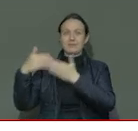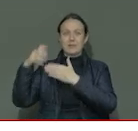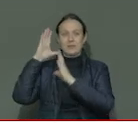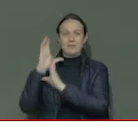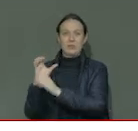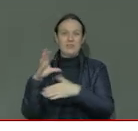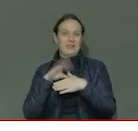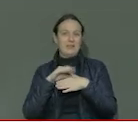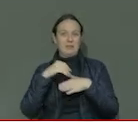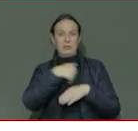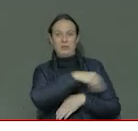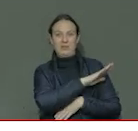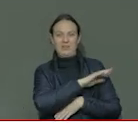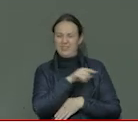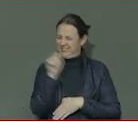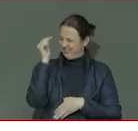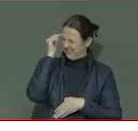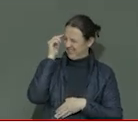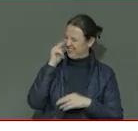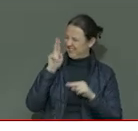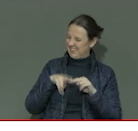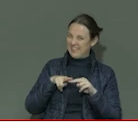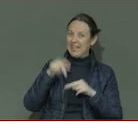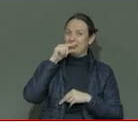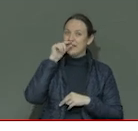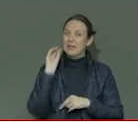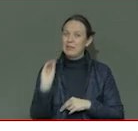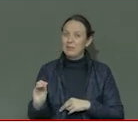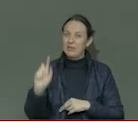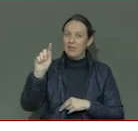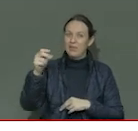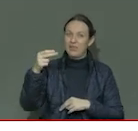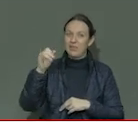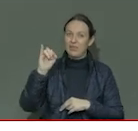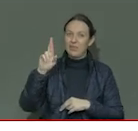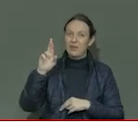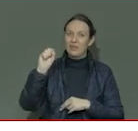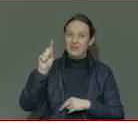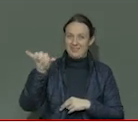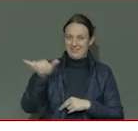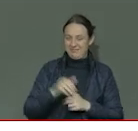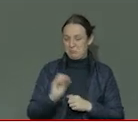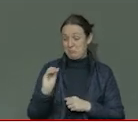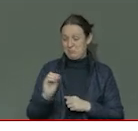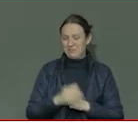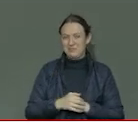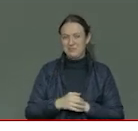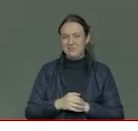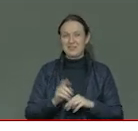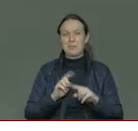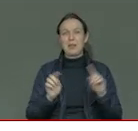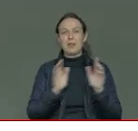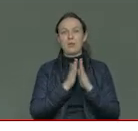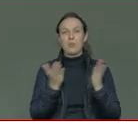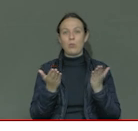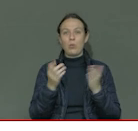the meat. And they found that so funny, so that's why they called him Thirsty. Are we all clear? Now, this book is